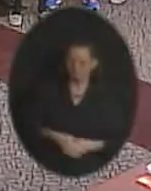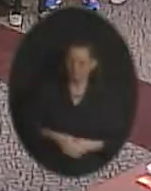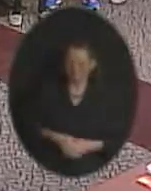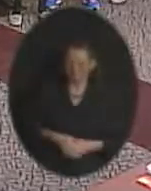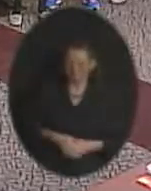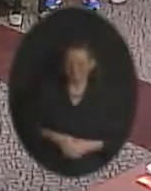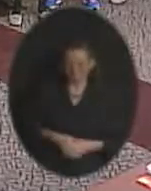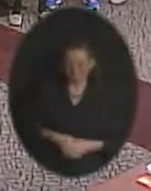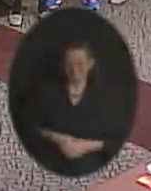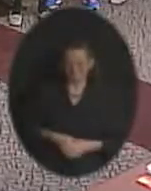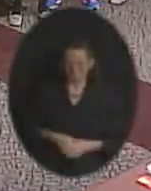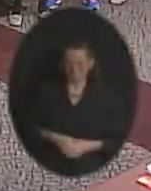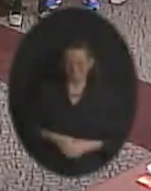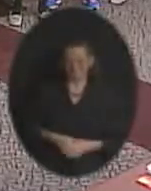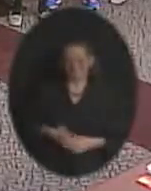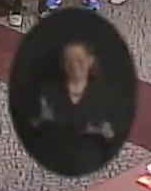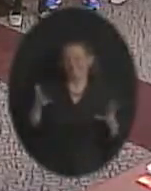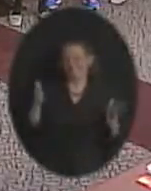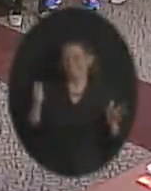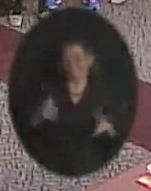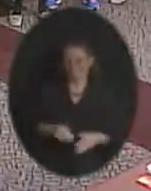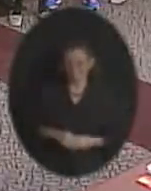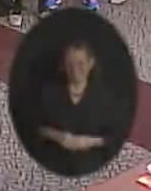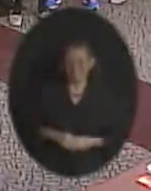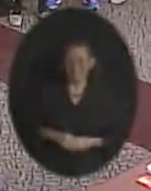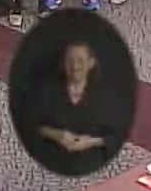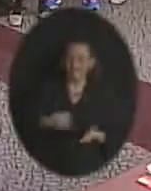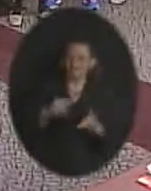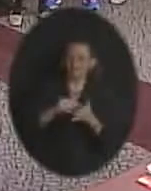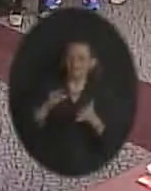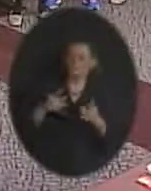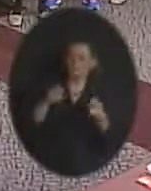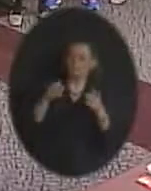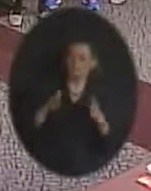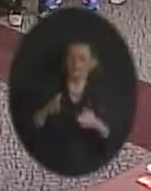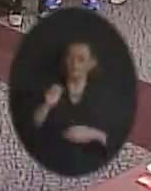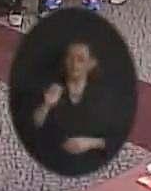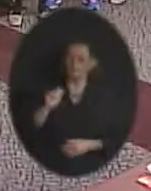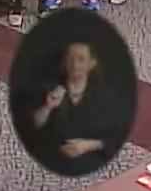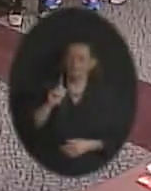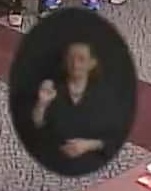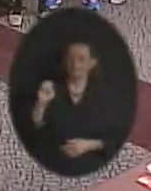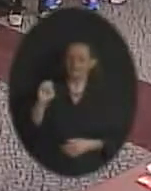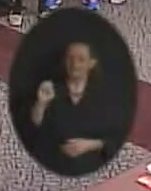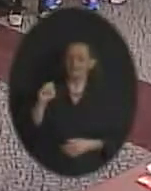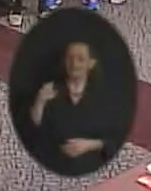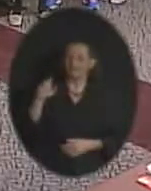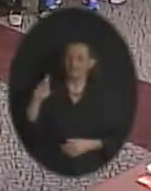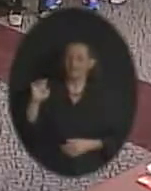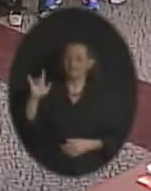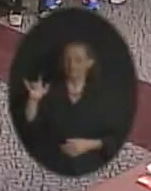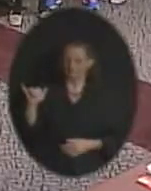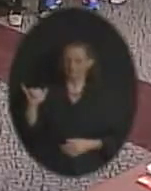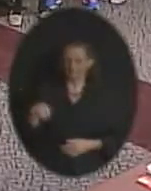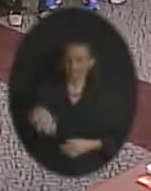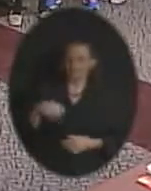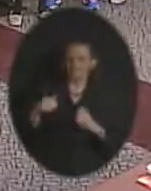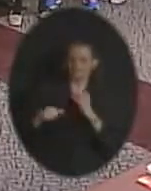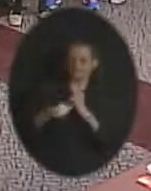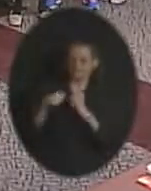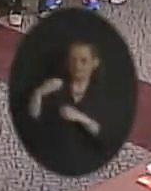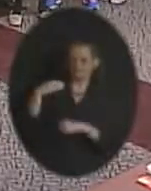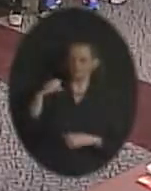woo Wooten. That's it. The student managers are Lee Thomas and Kelly Carney. The assistant coaches are